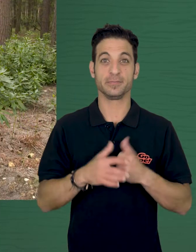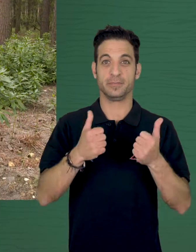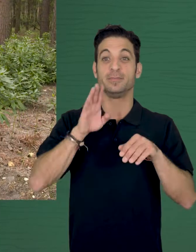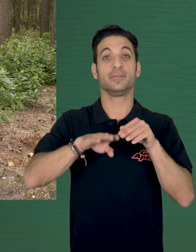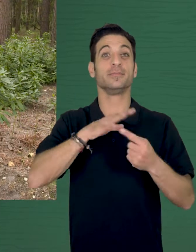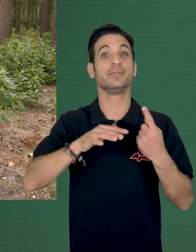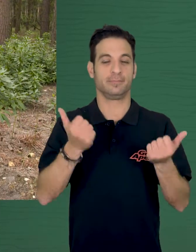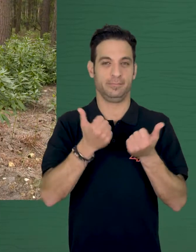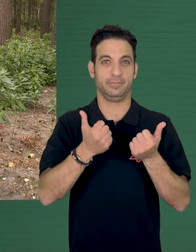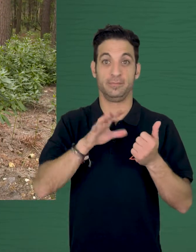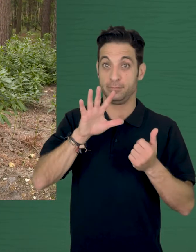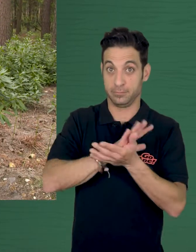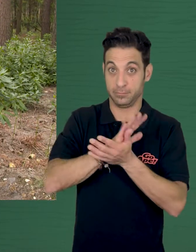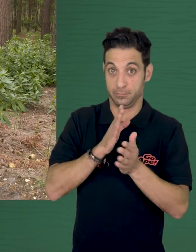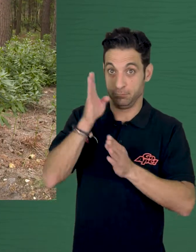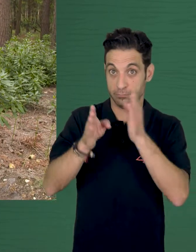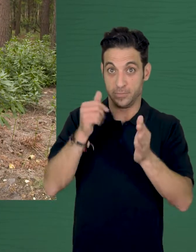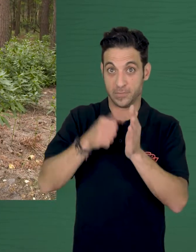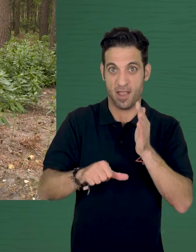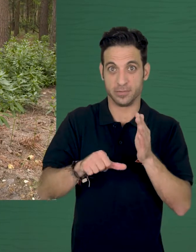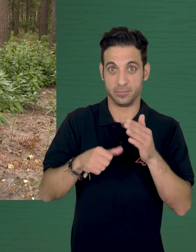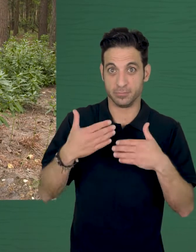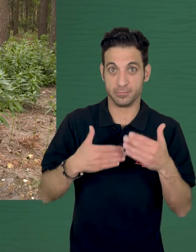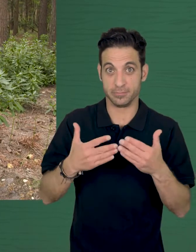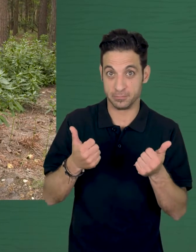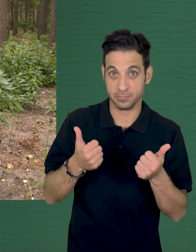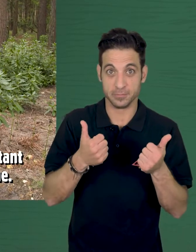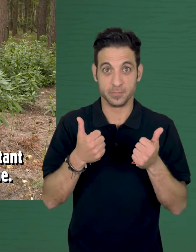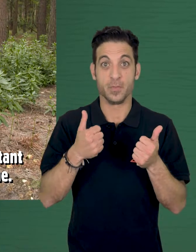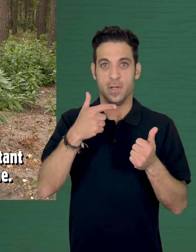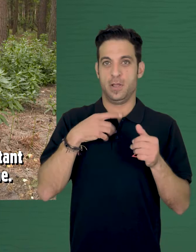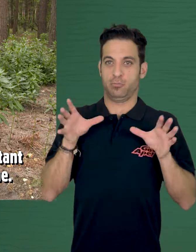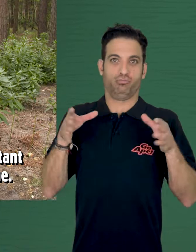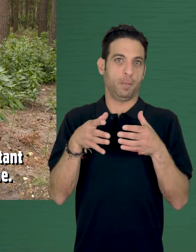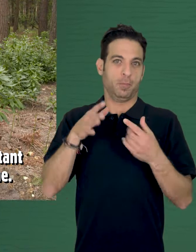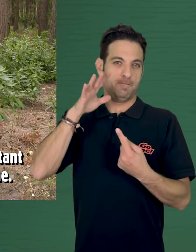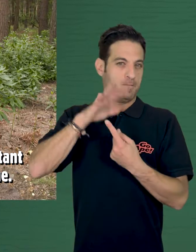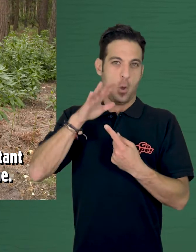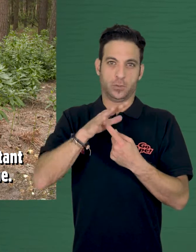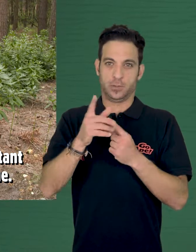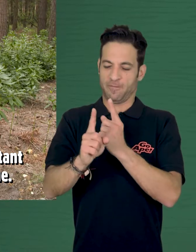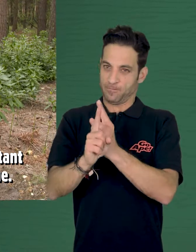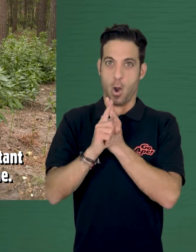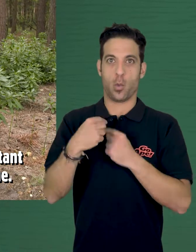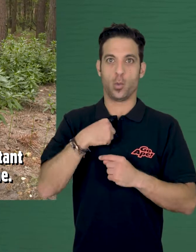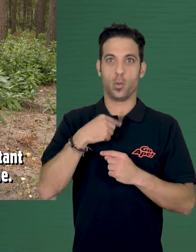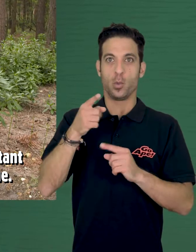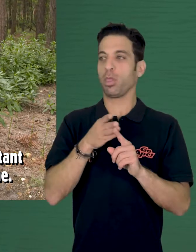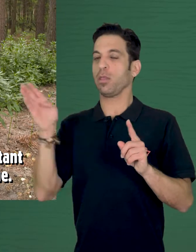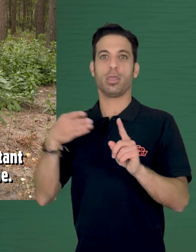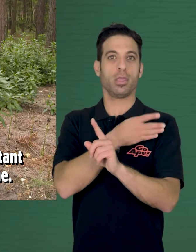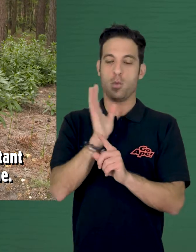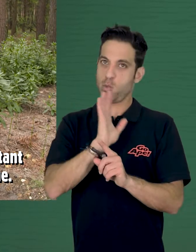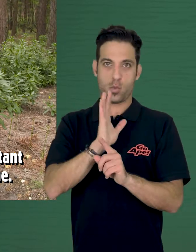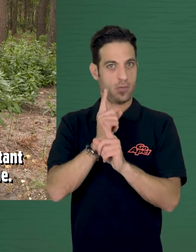We're going to leave the training area now, guys. Is everybody happy to do so? Great, we will be riding as a group, so it's really important